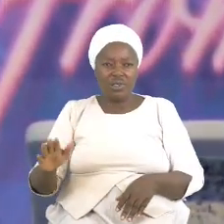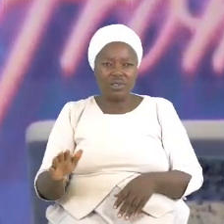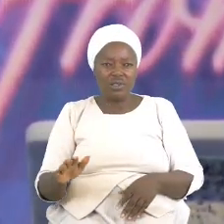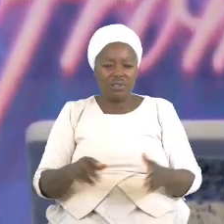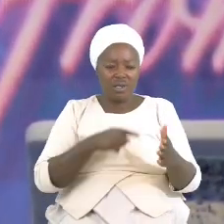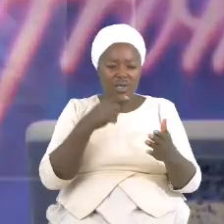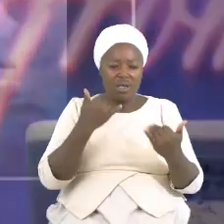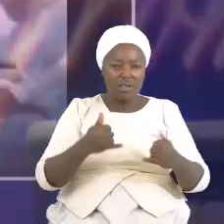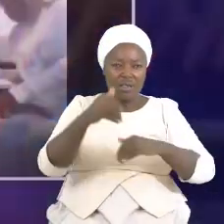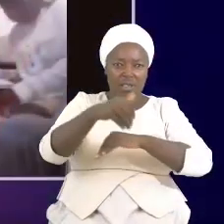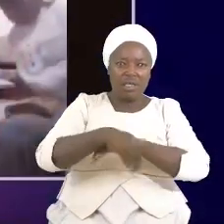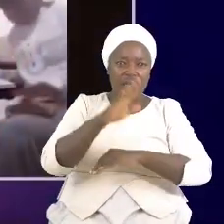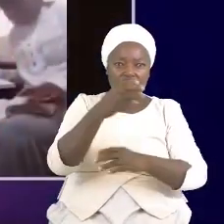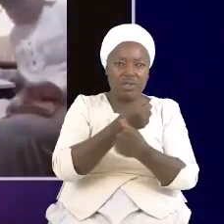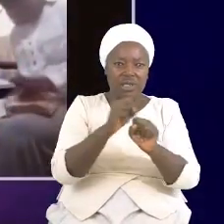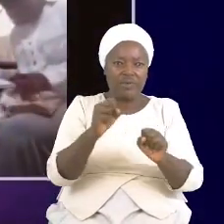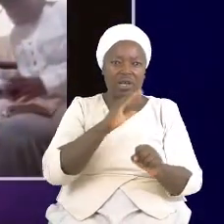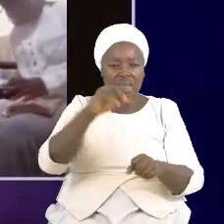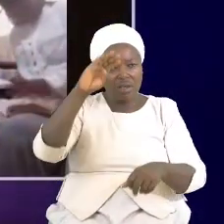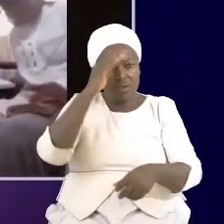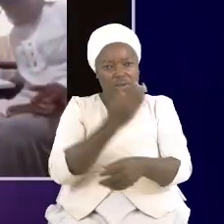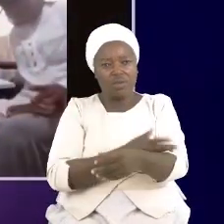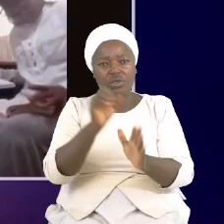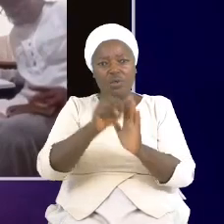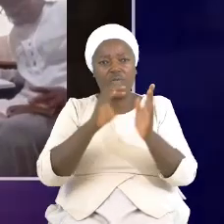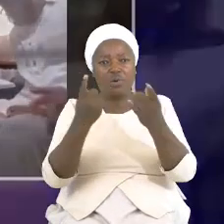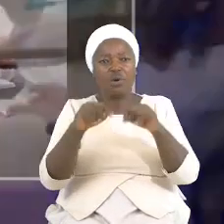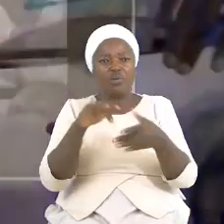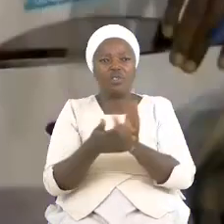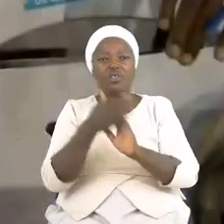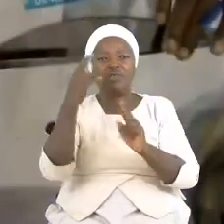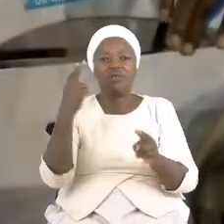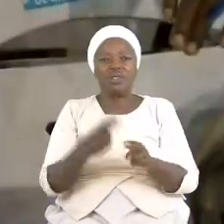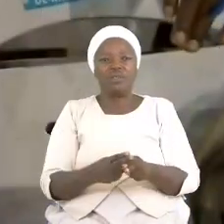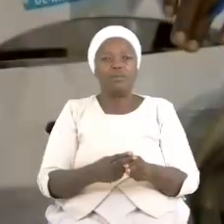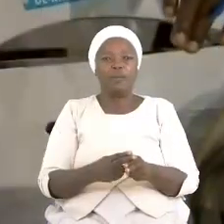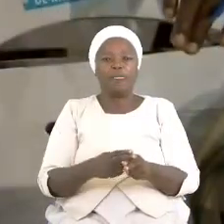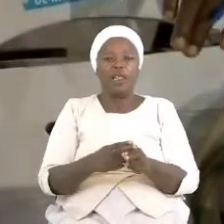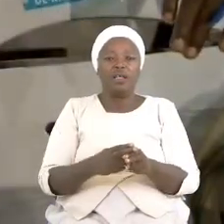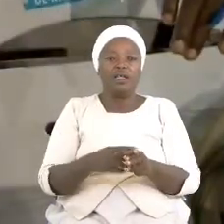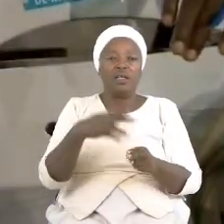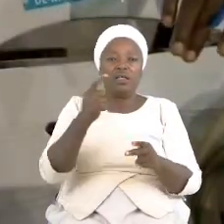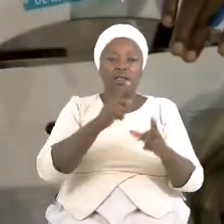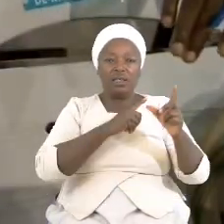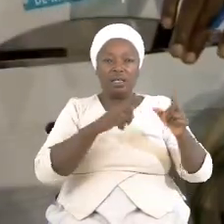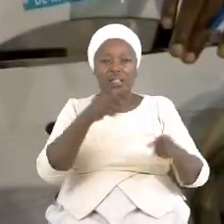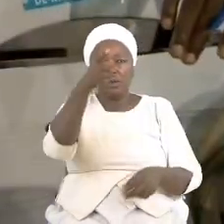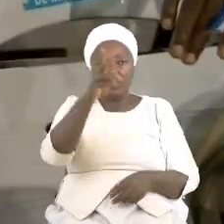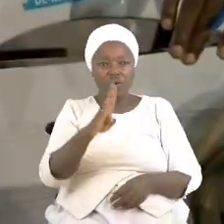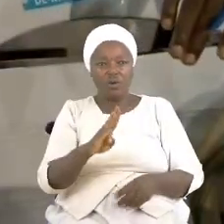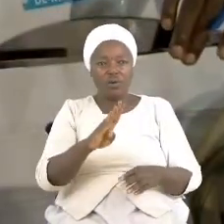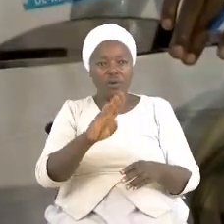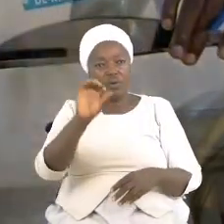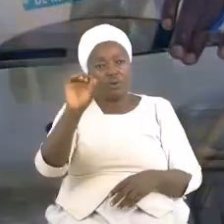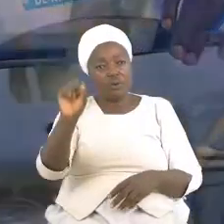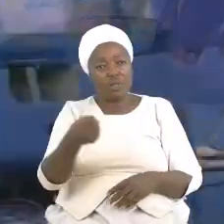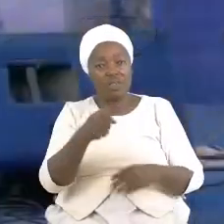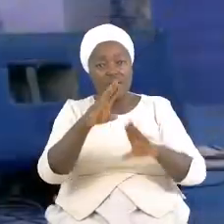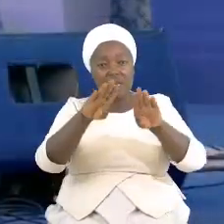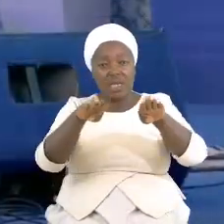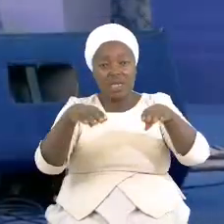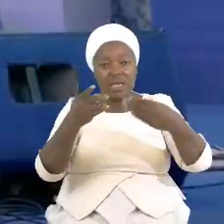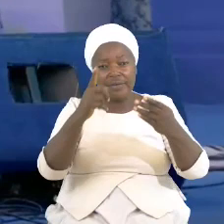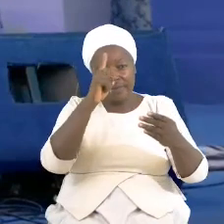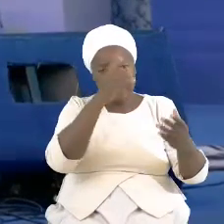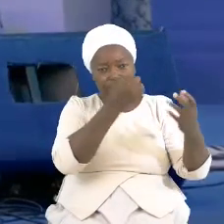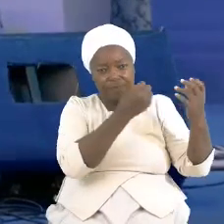and sonship will come in Jesus' name. And then the God-giving faith that makes all